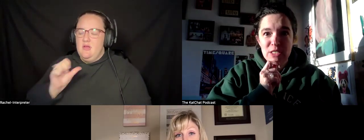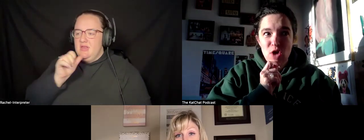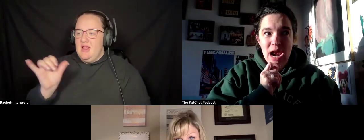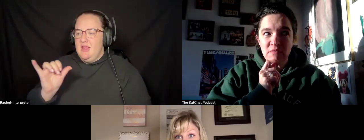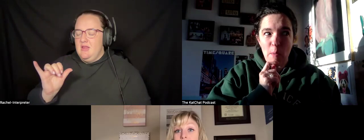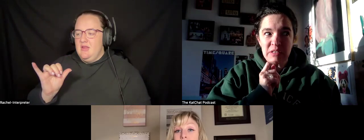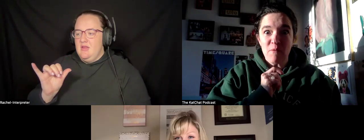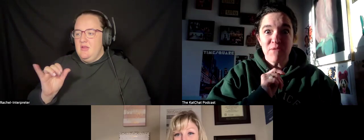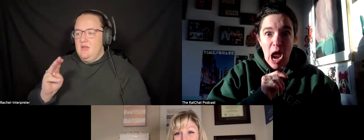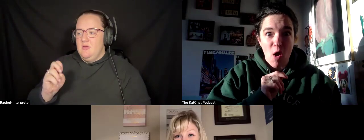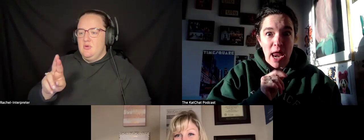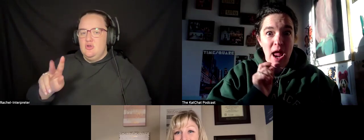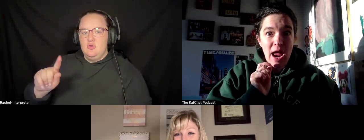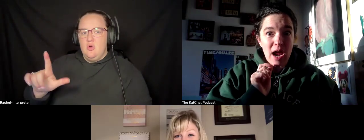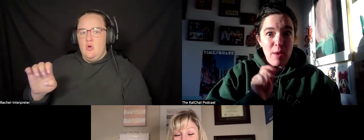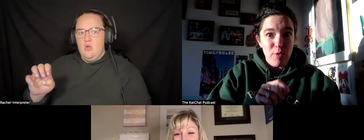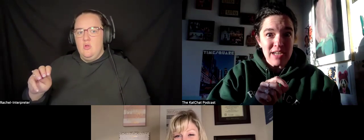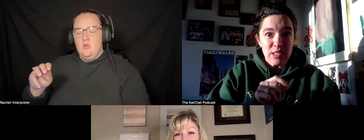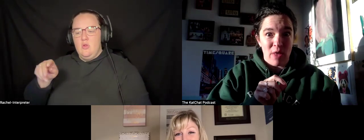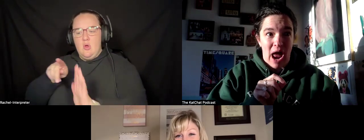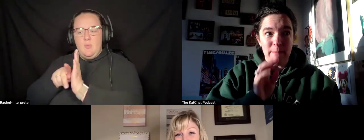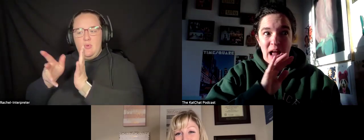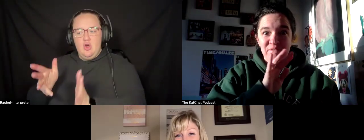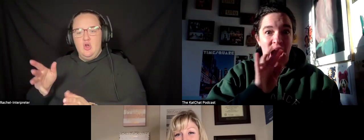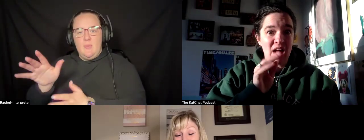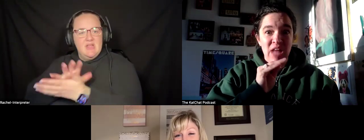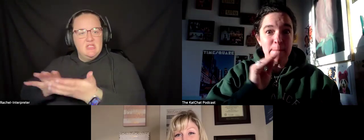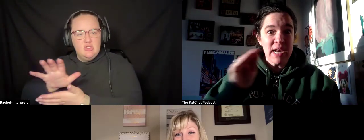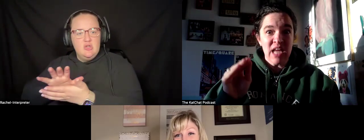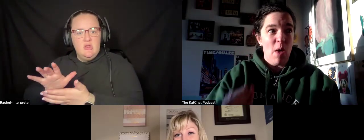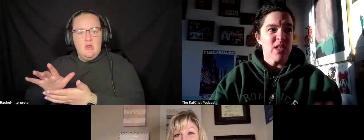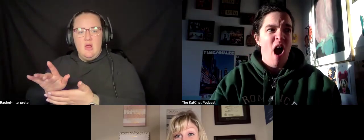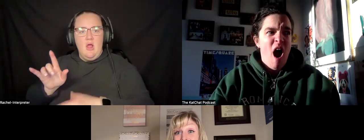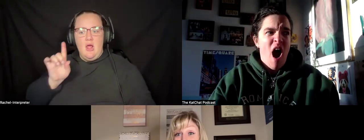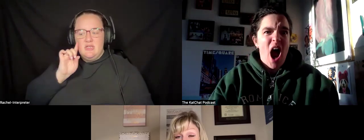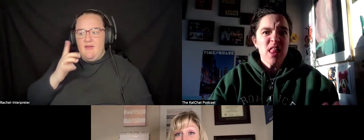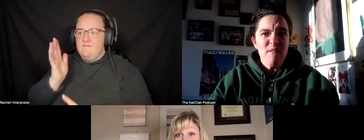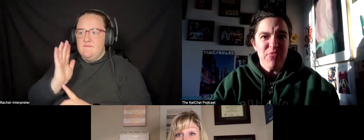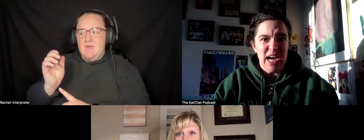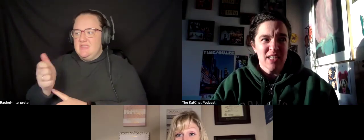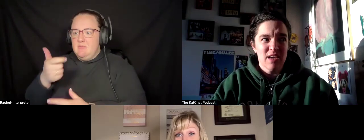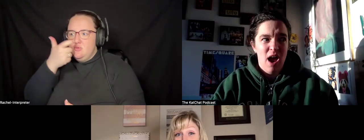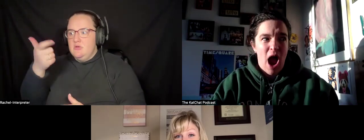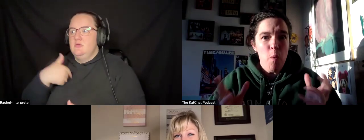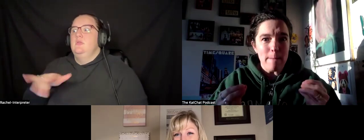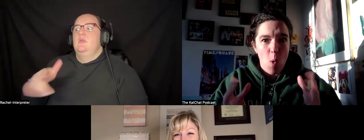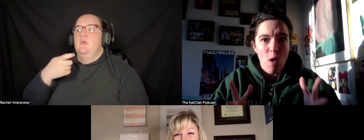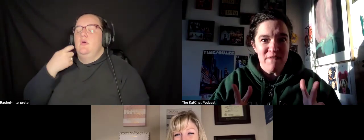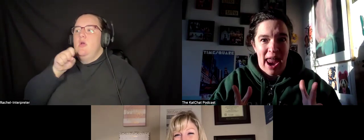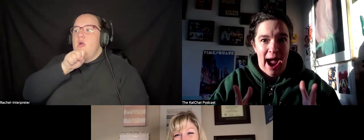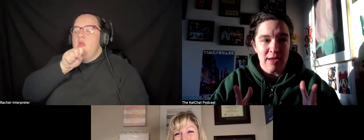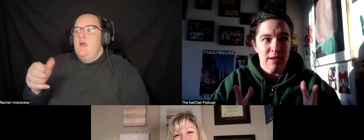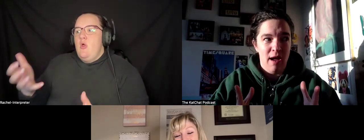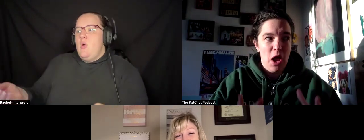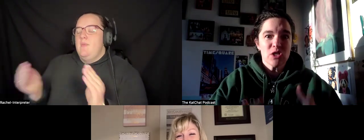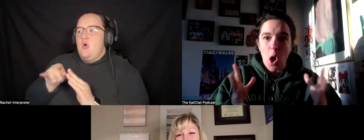murder mystery. I was like Mhm. very impressed with that. I mean, like 5, 10 minutes in, I was like, I love that. I Yeah. want more